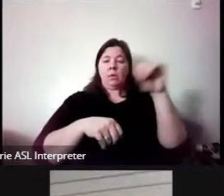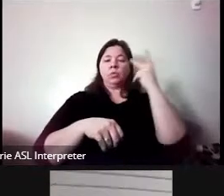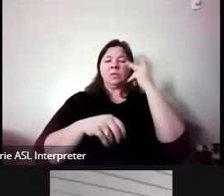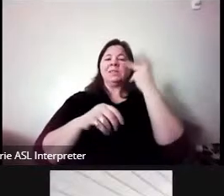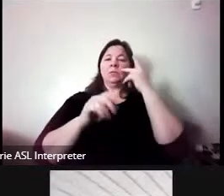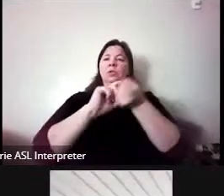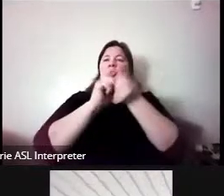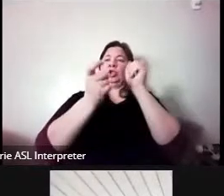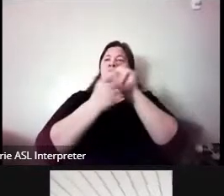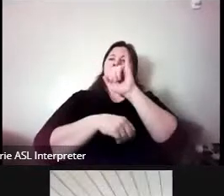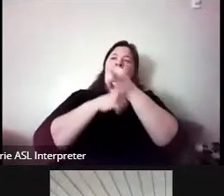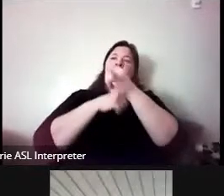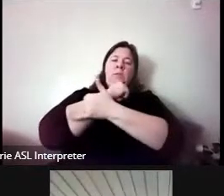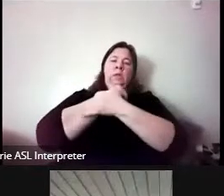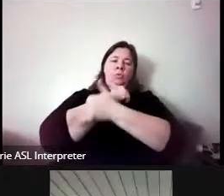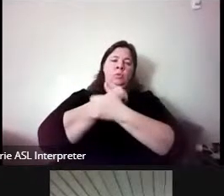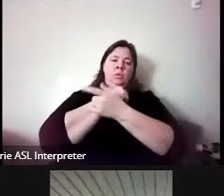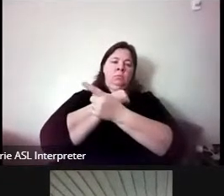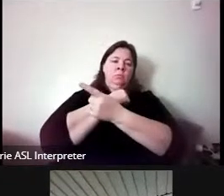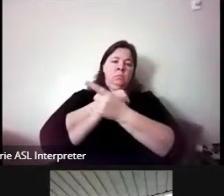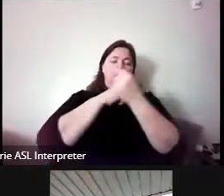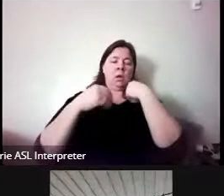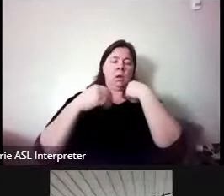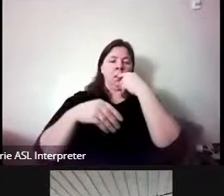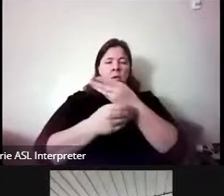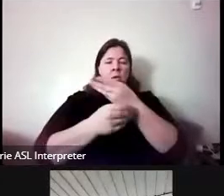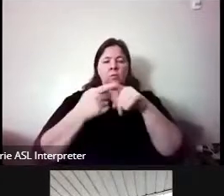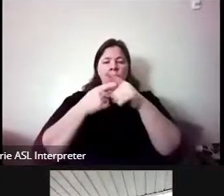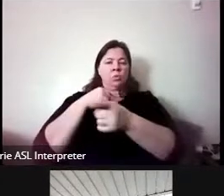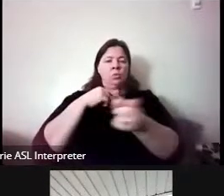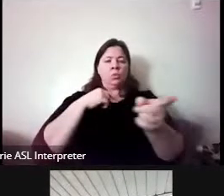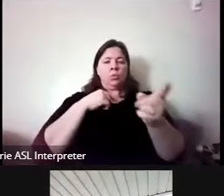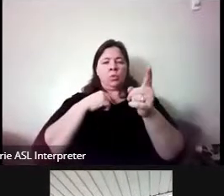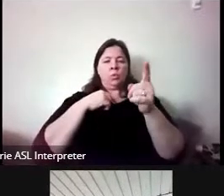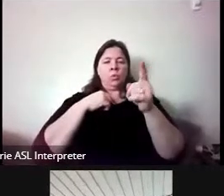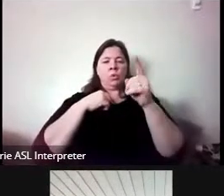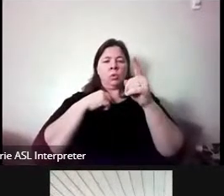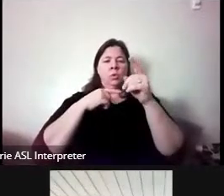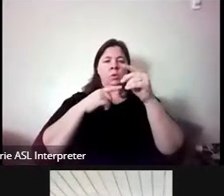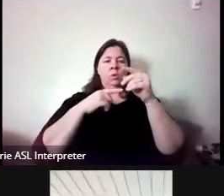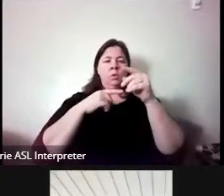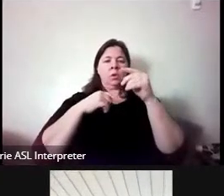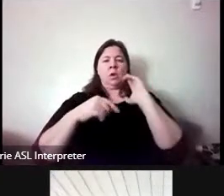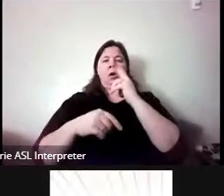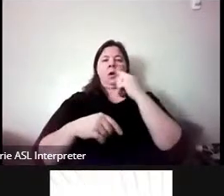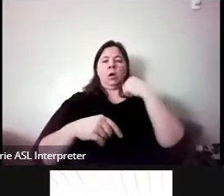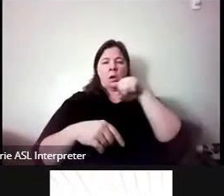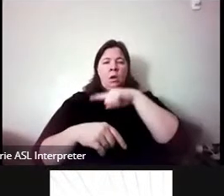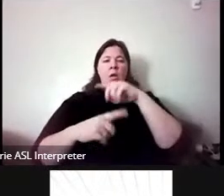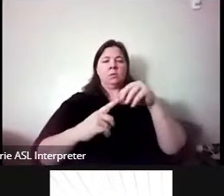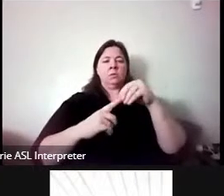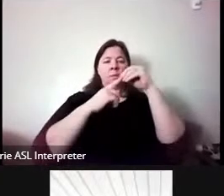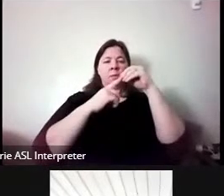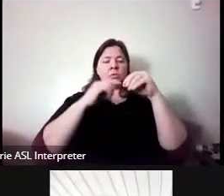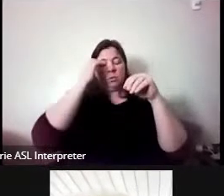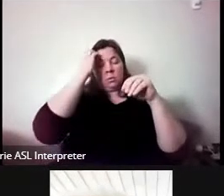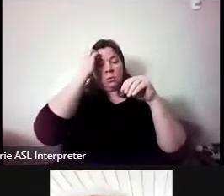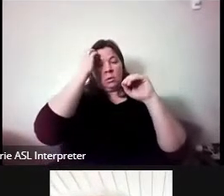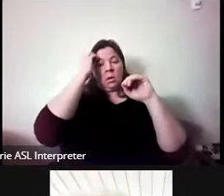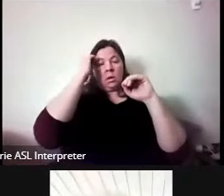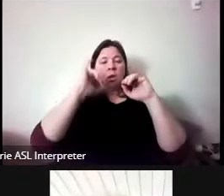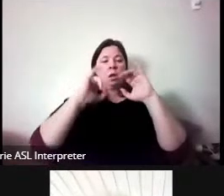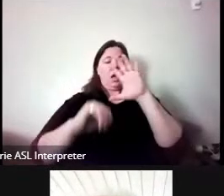do. I give kudos to all of you, most especially our